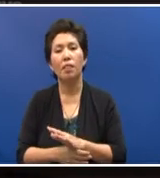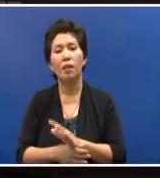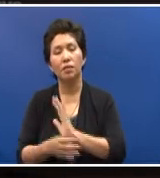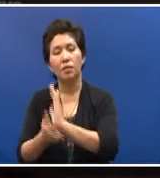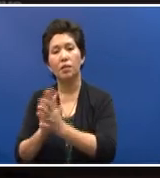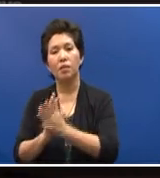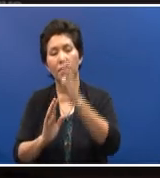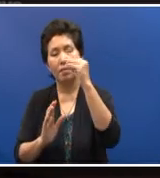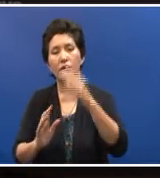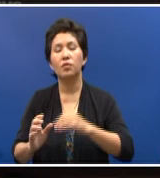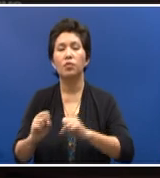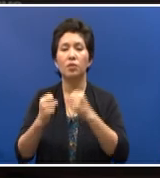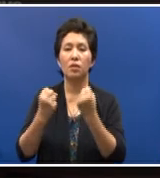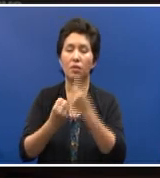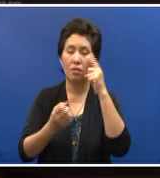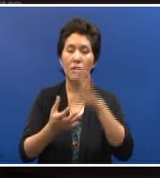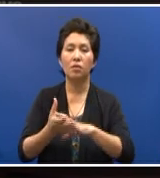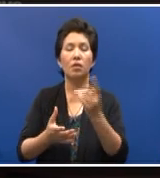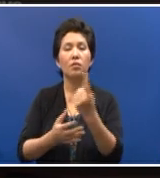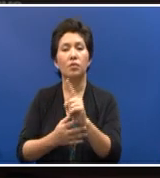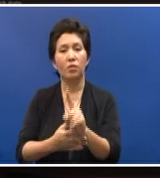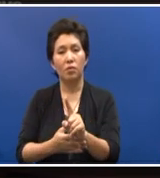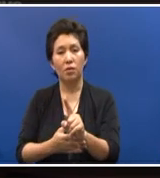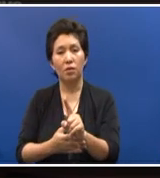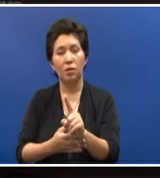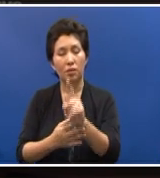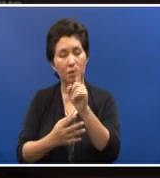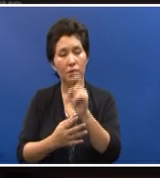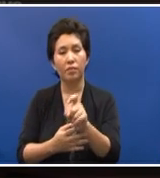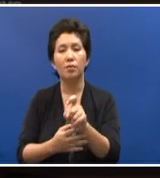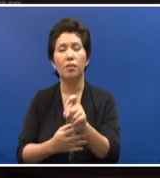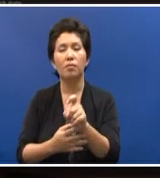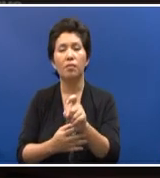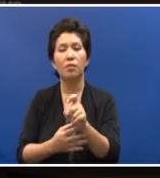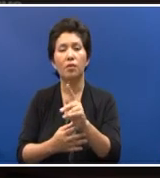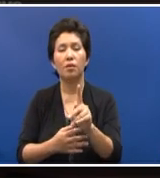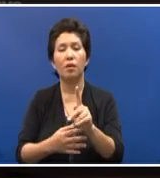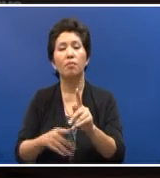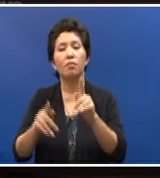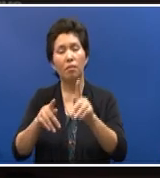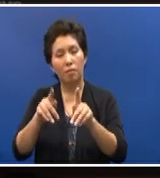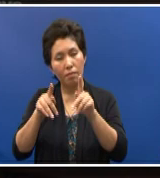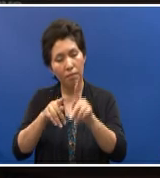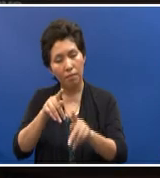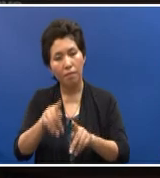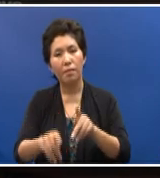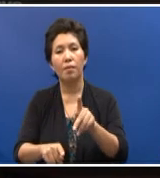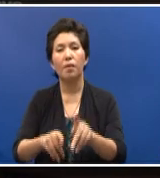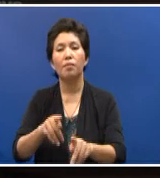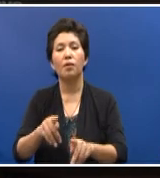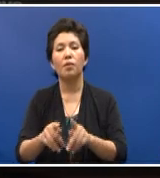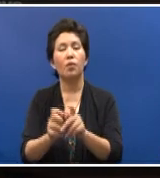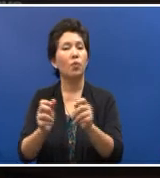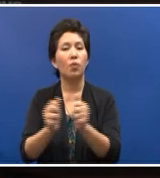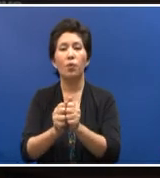And men as a social beings always need other people. Okay, so I believe that you noticed throughout